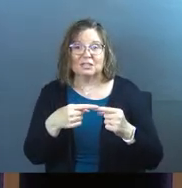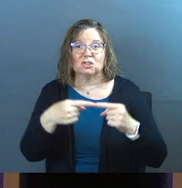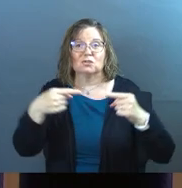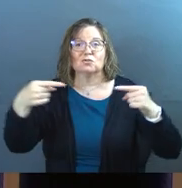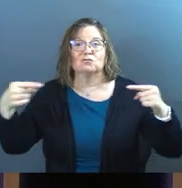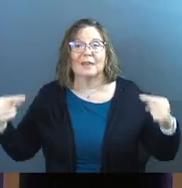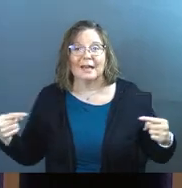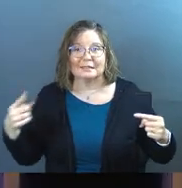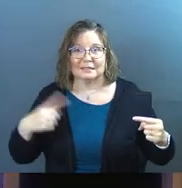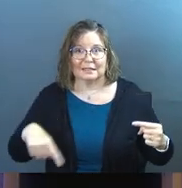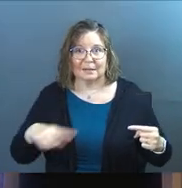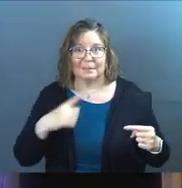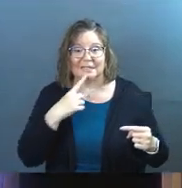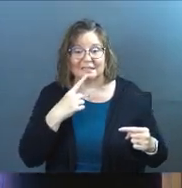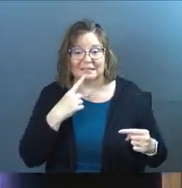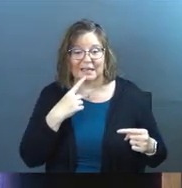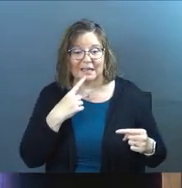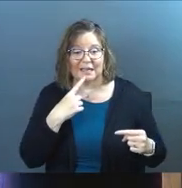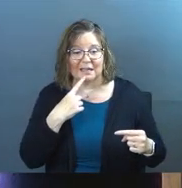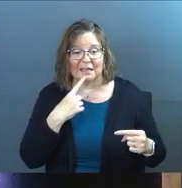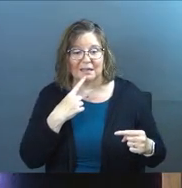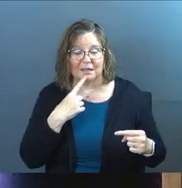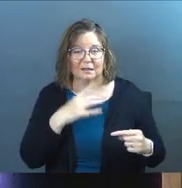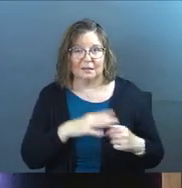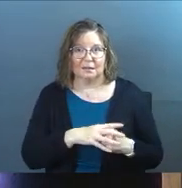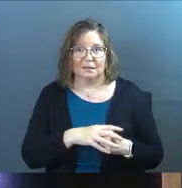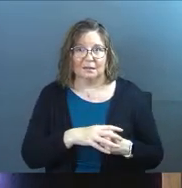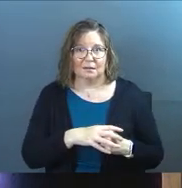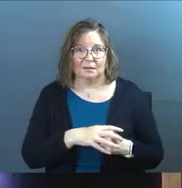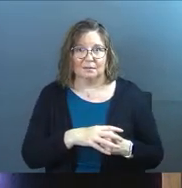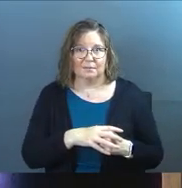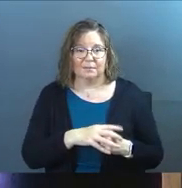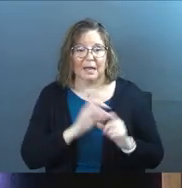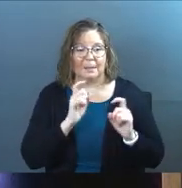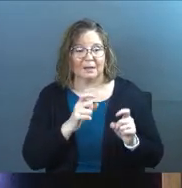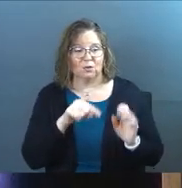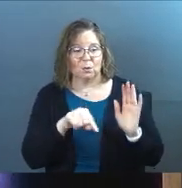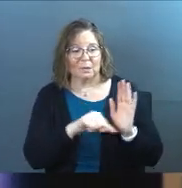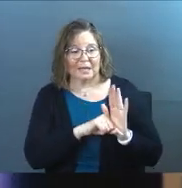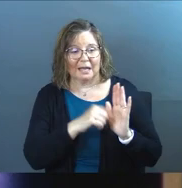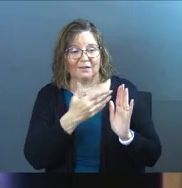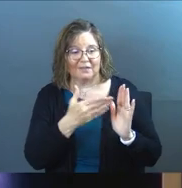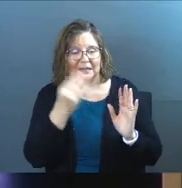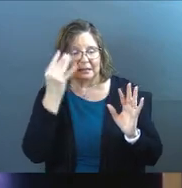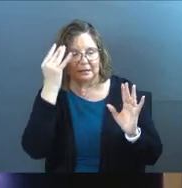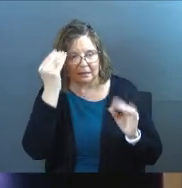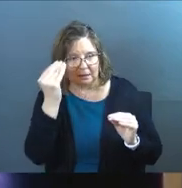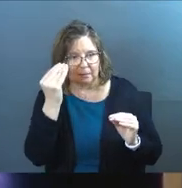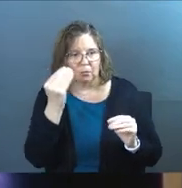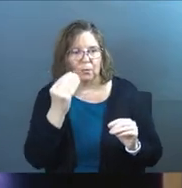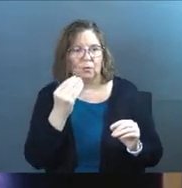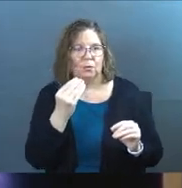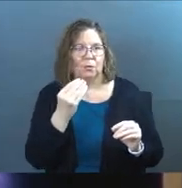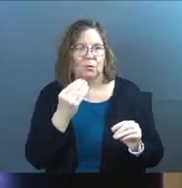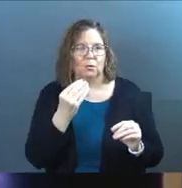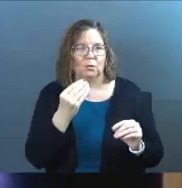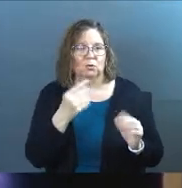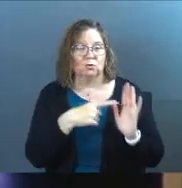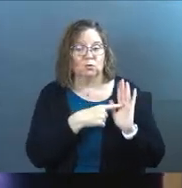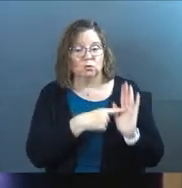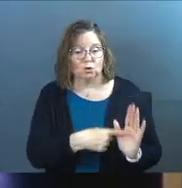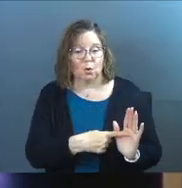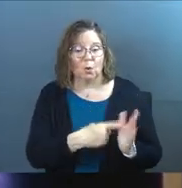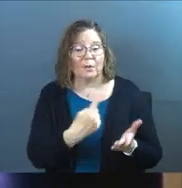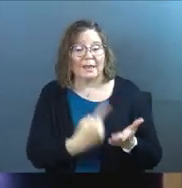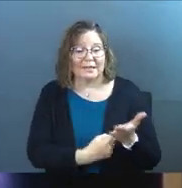contrasting them. He's saying, I'm giving you negative things to think about here. to uncover the